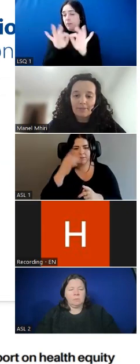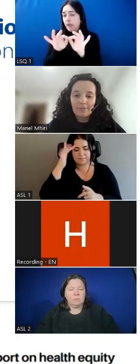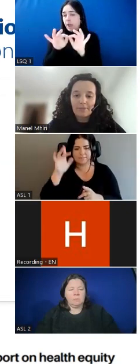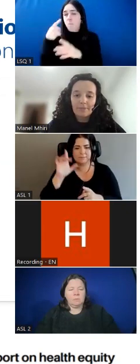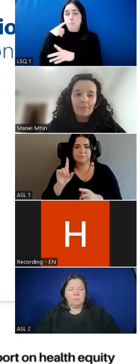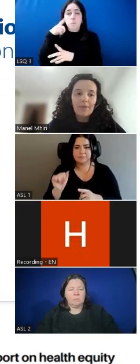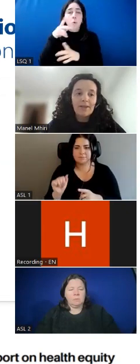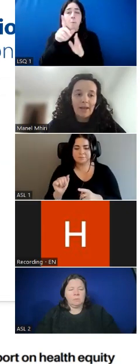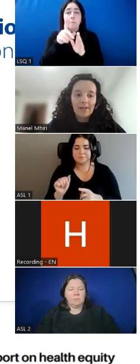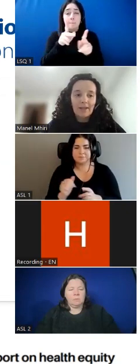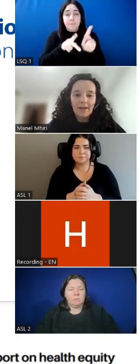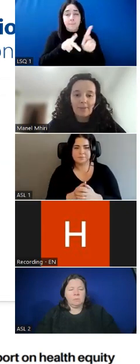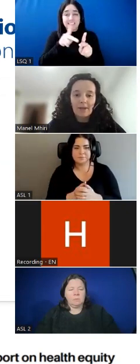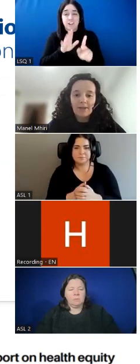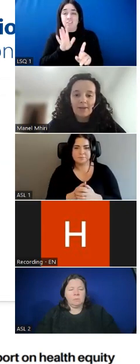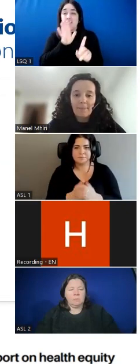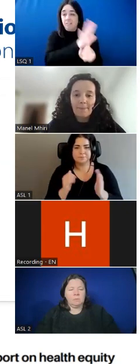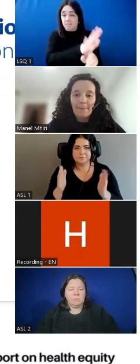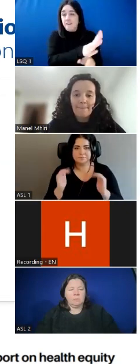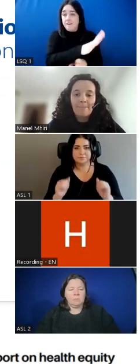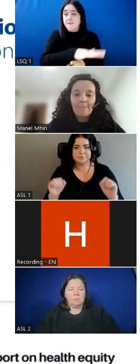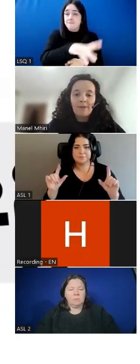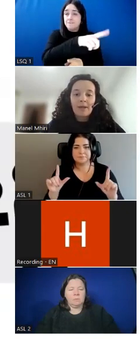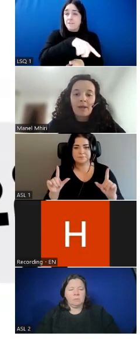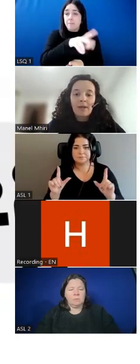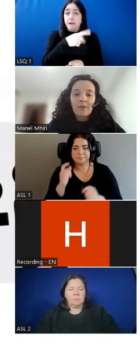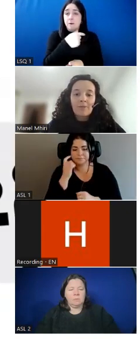disabilities. Next slide, please.